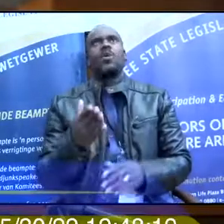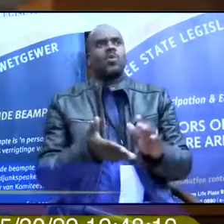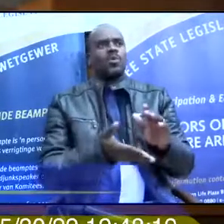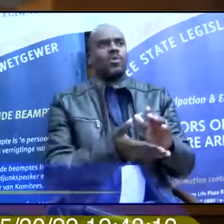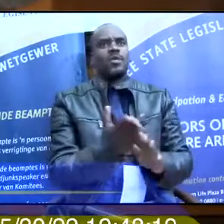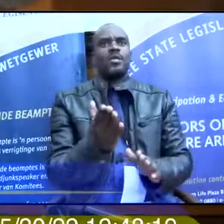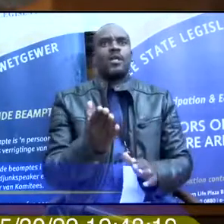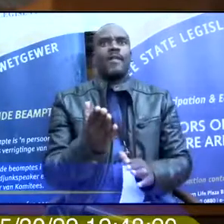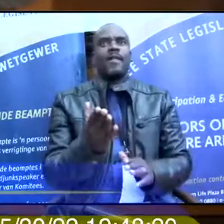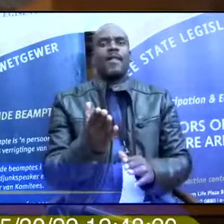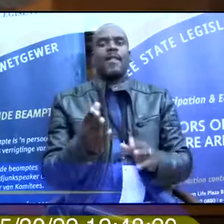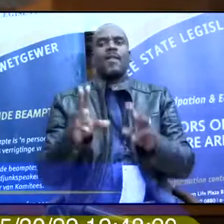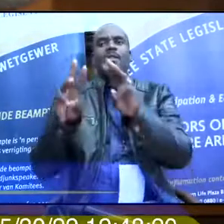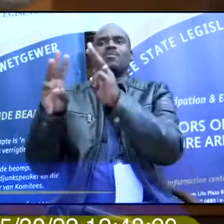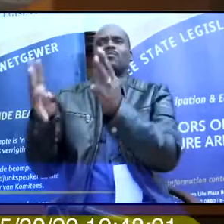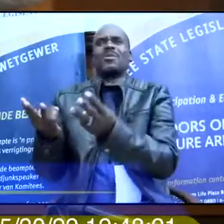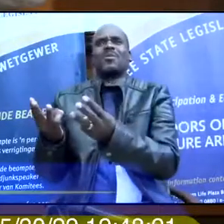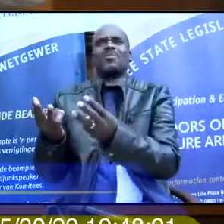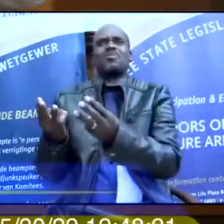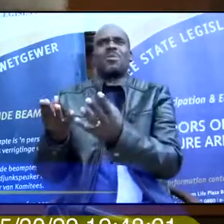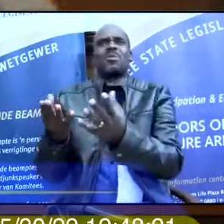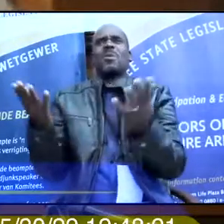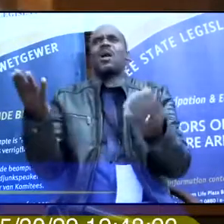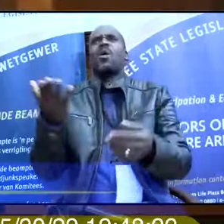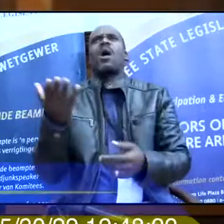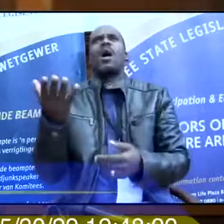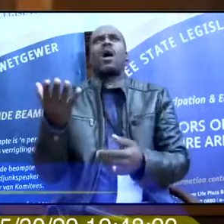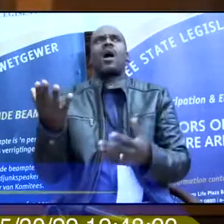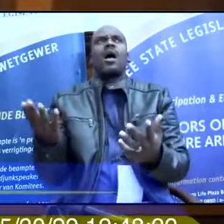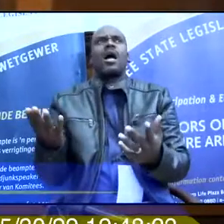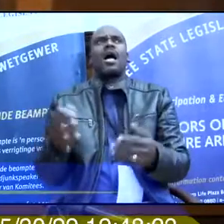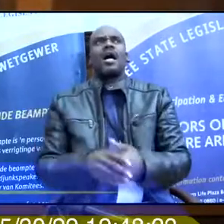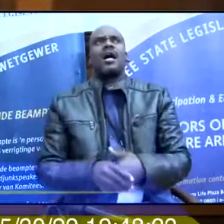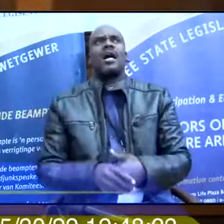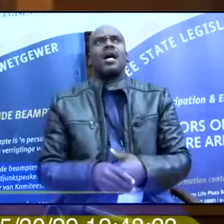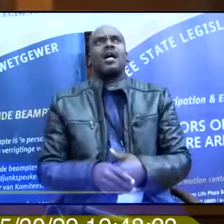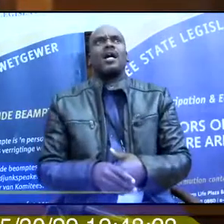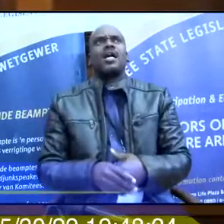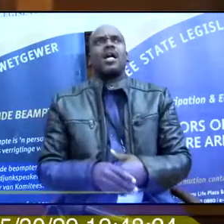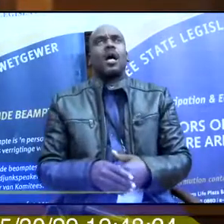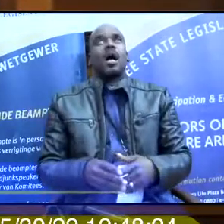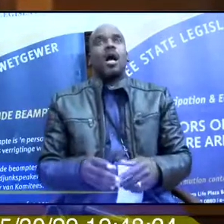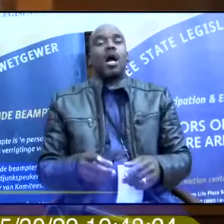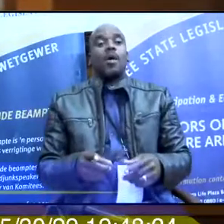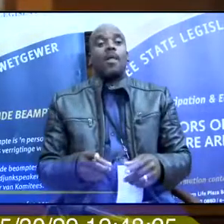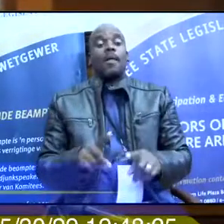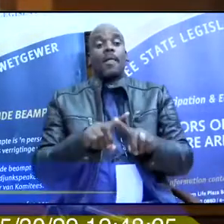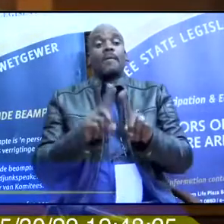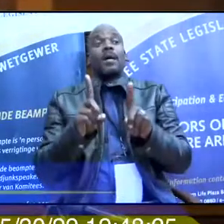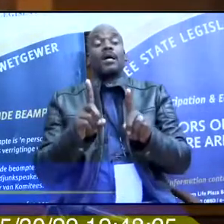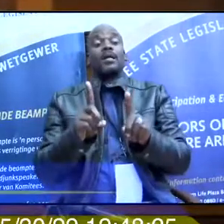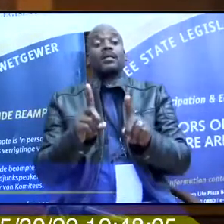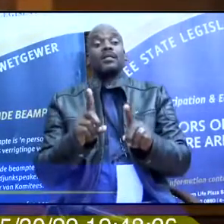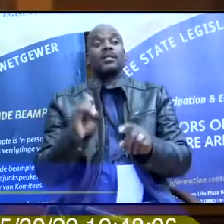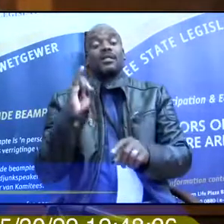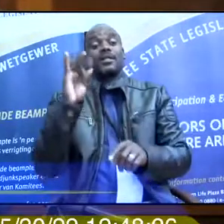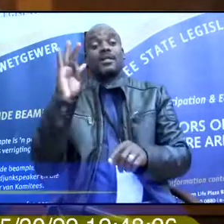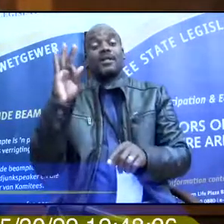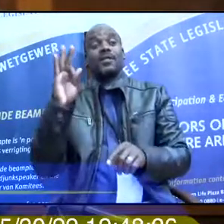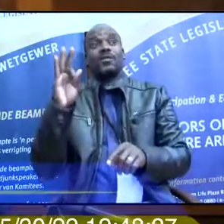are not decision makers and when you took resolution in that bargaining platform they won't be